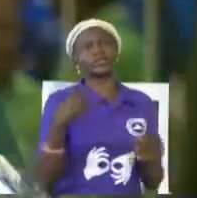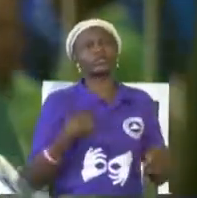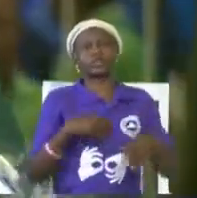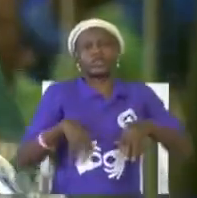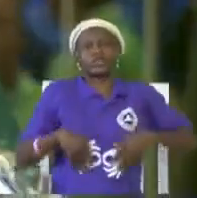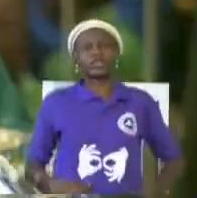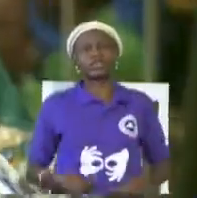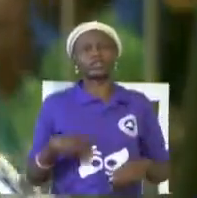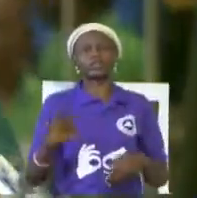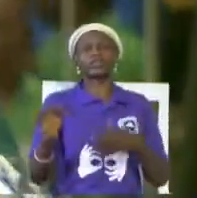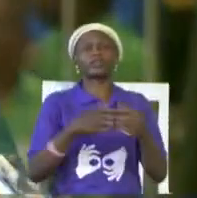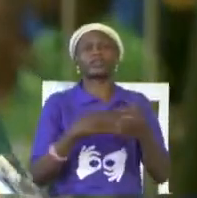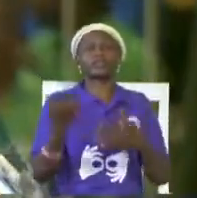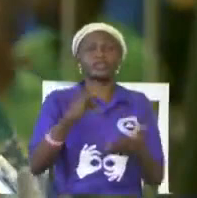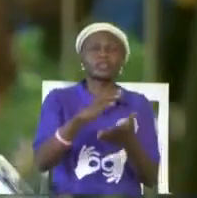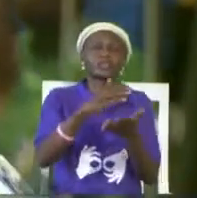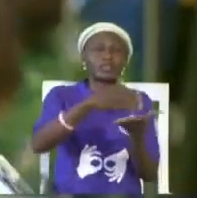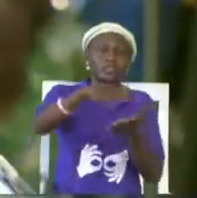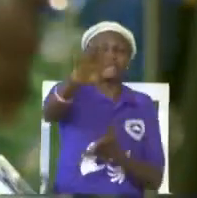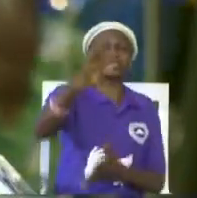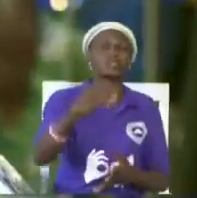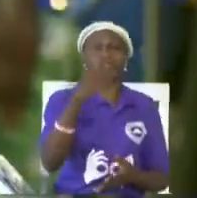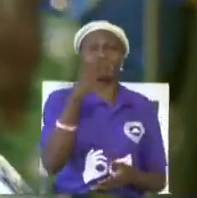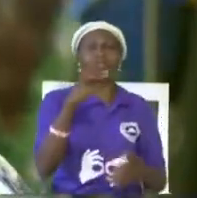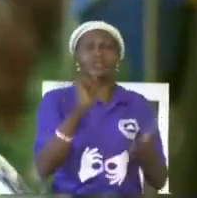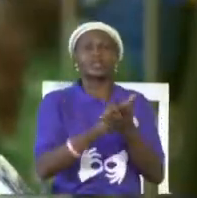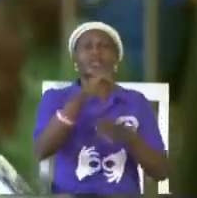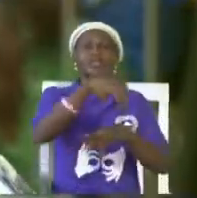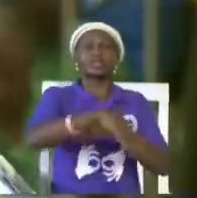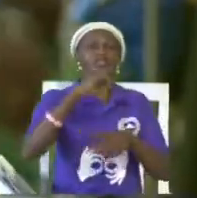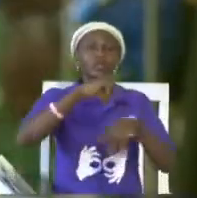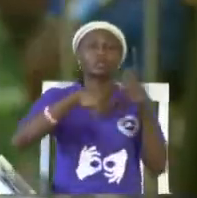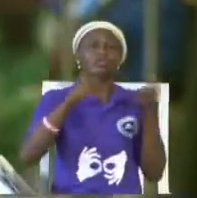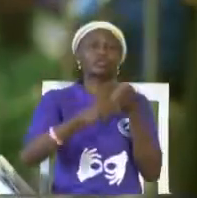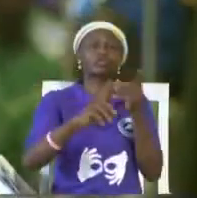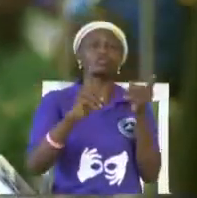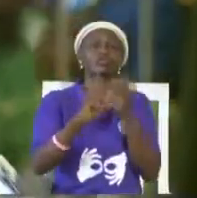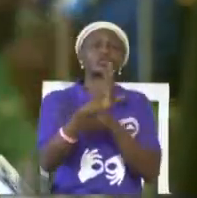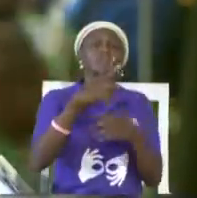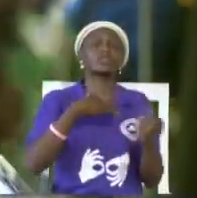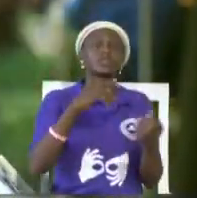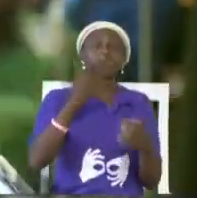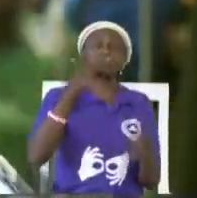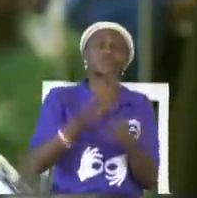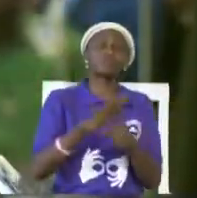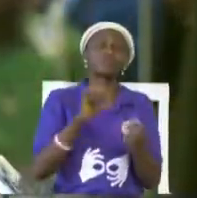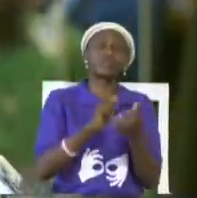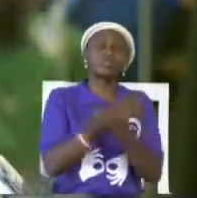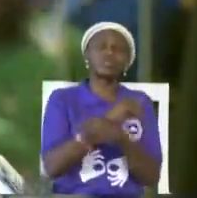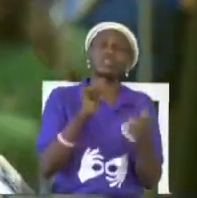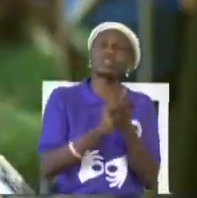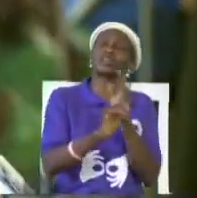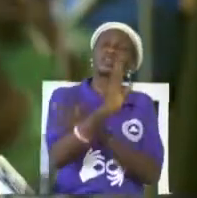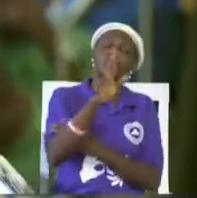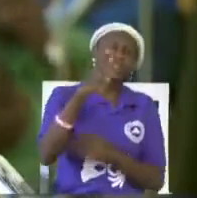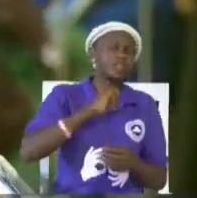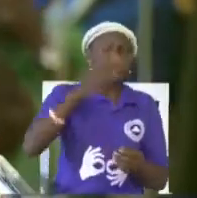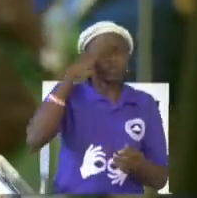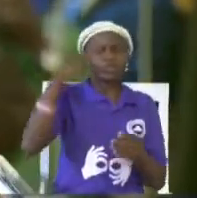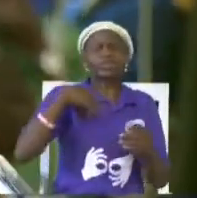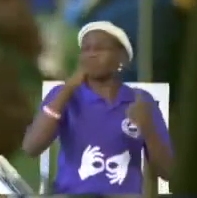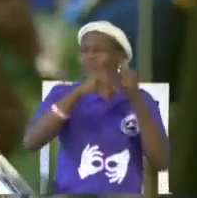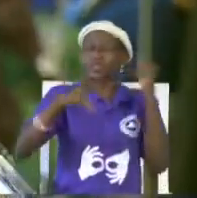tired of his case." They rejected us. That night I went to God and I vowed that night. I said, "God, I know you have everything